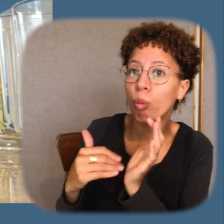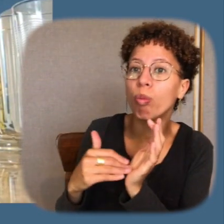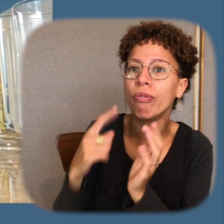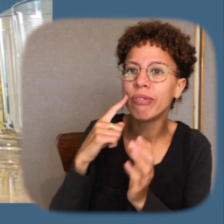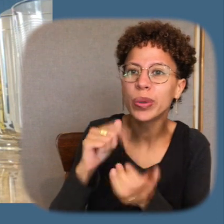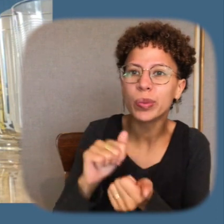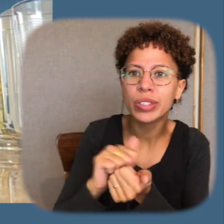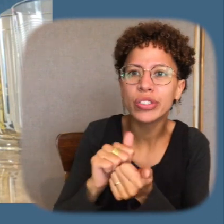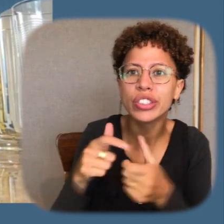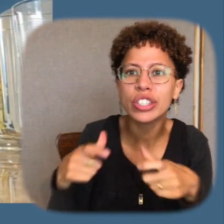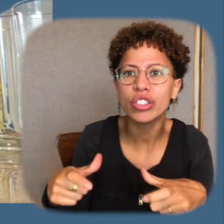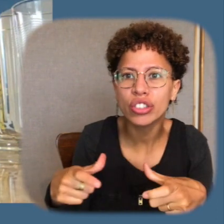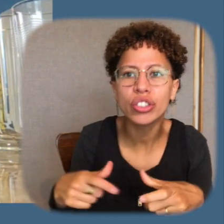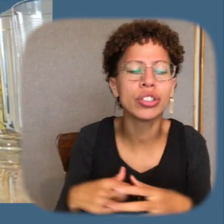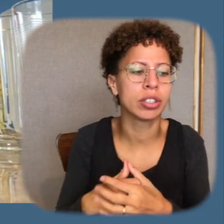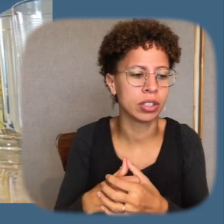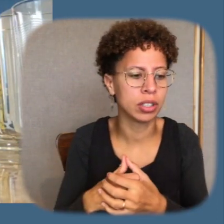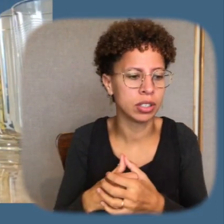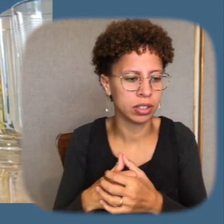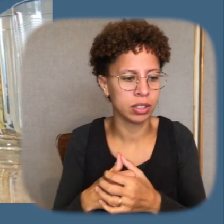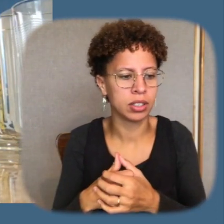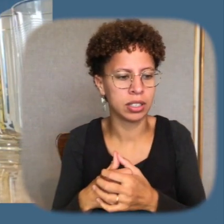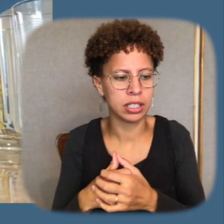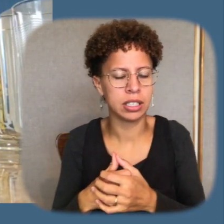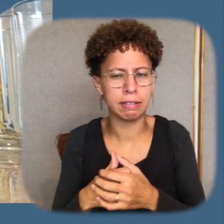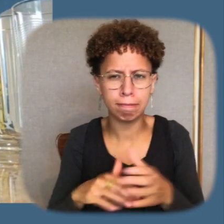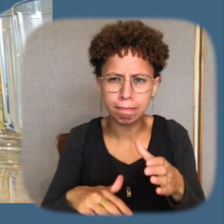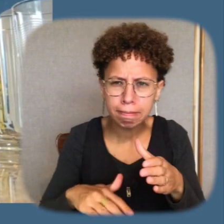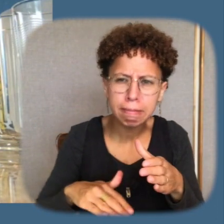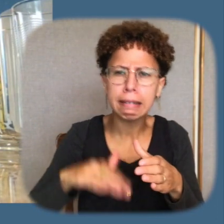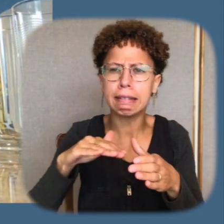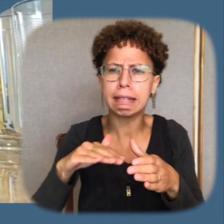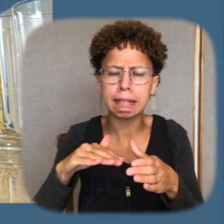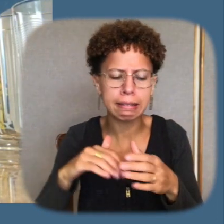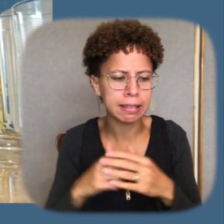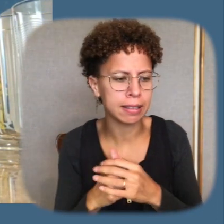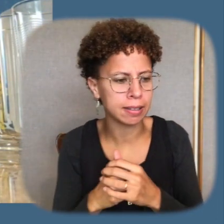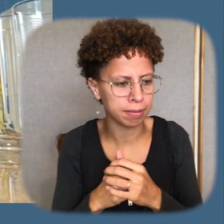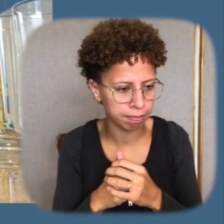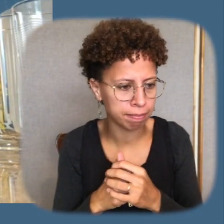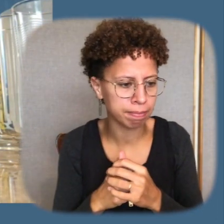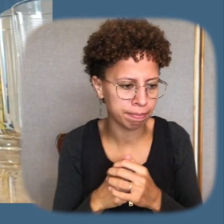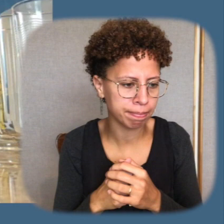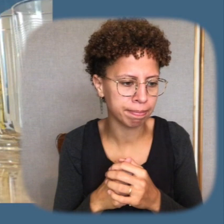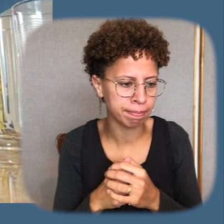Dish soap. So maybe try filling it about up to here if you can.